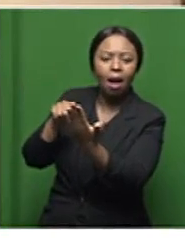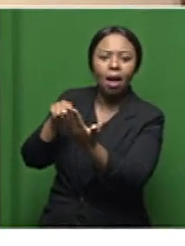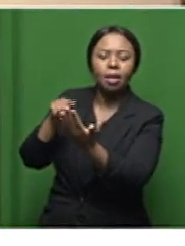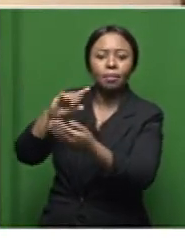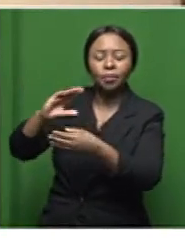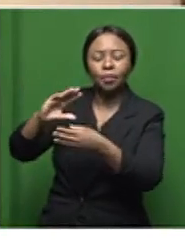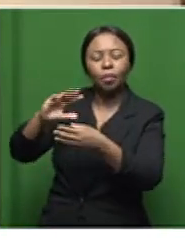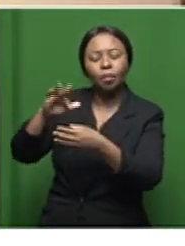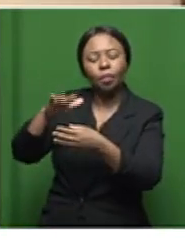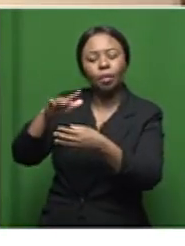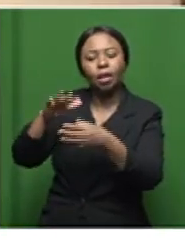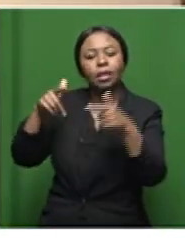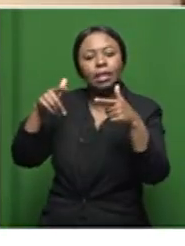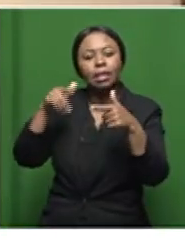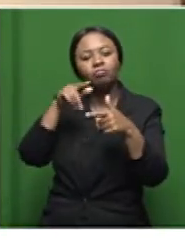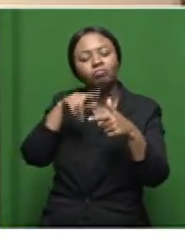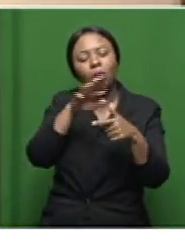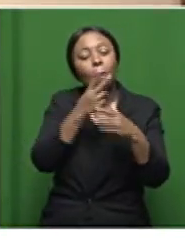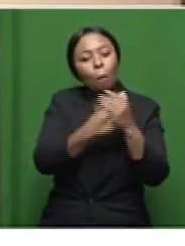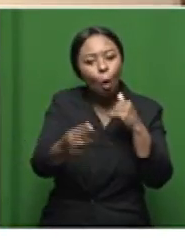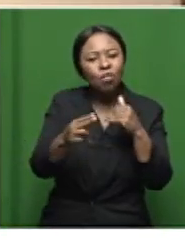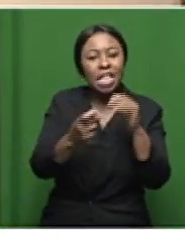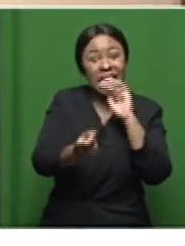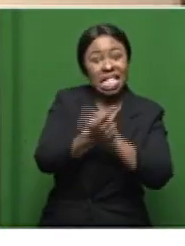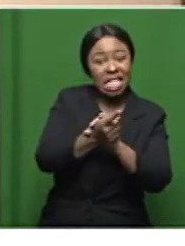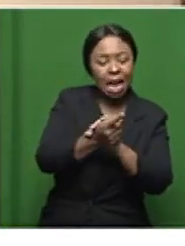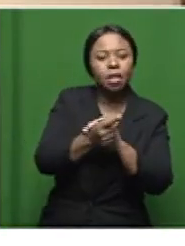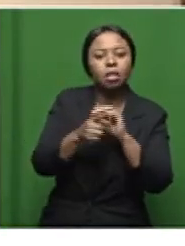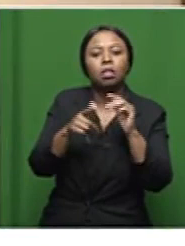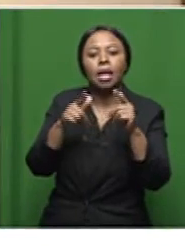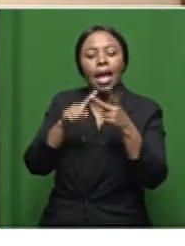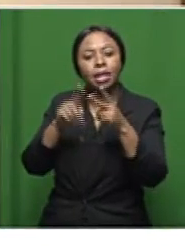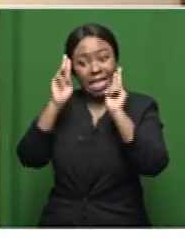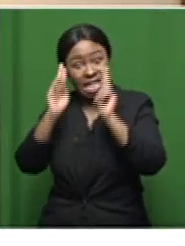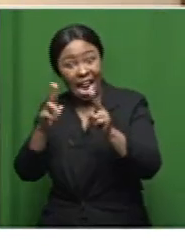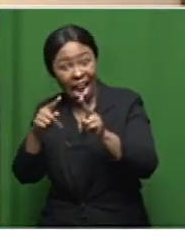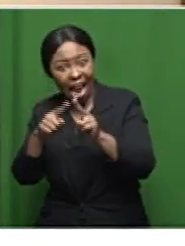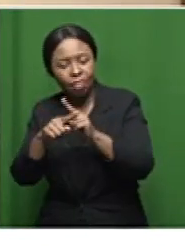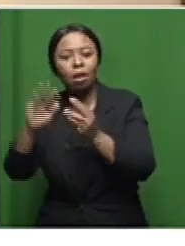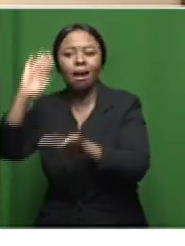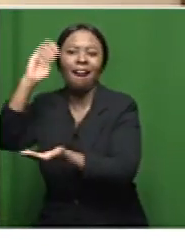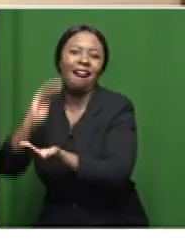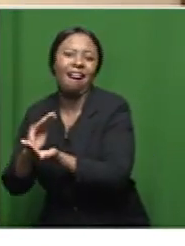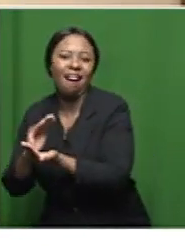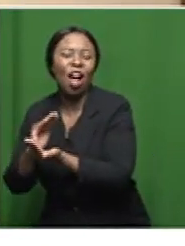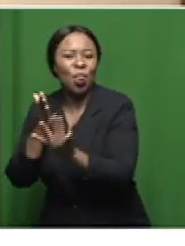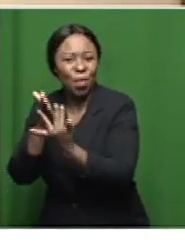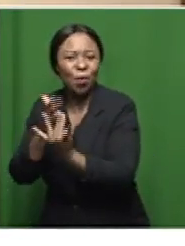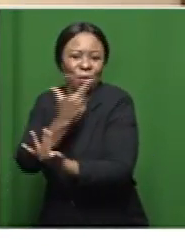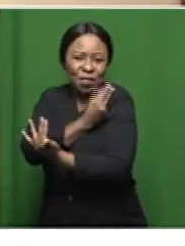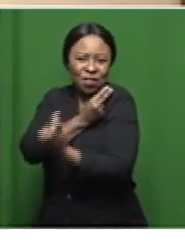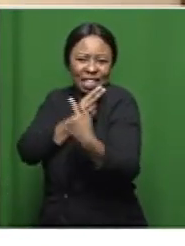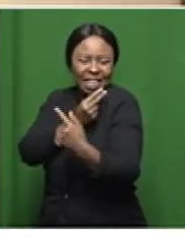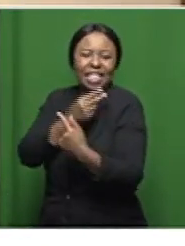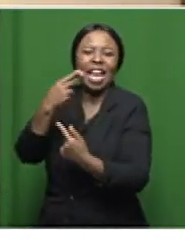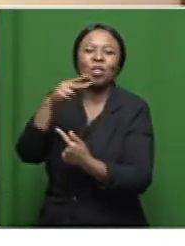reduced the burden from, both the incidence and both the mortality that actually is caused by cervical cancer.